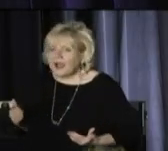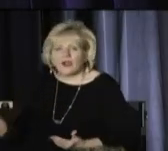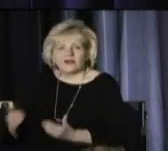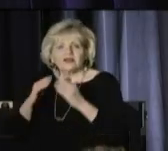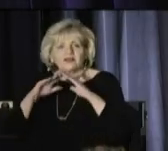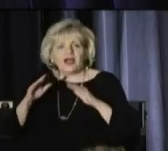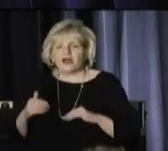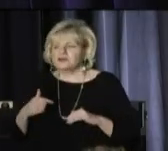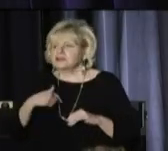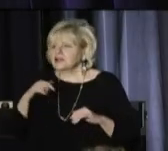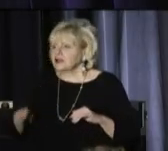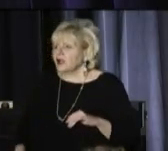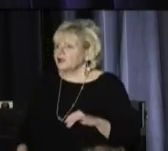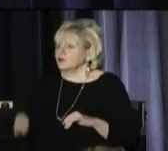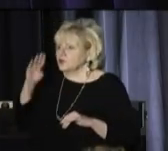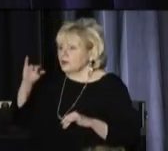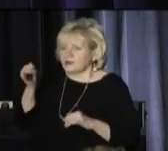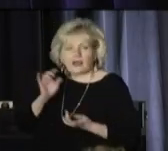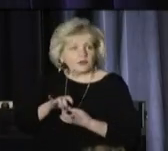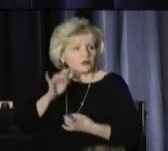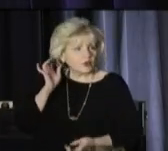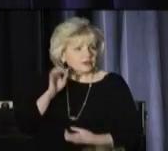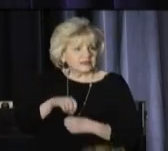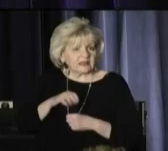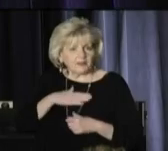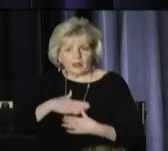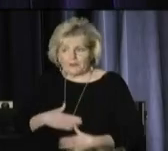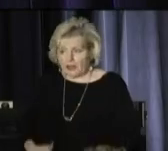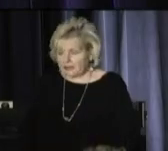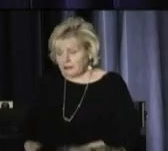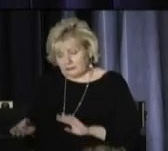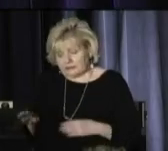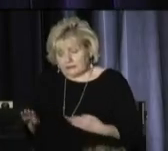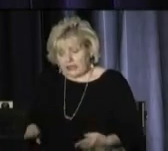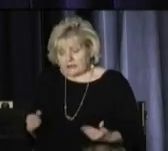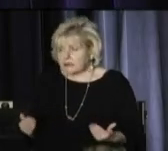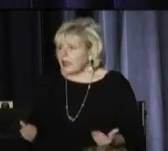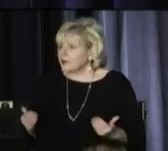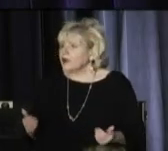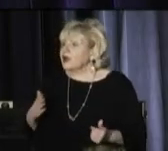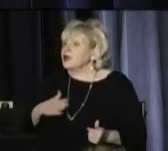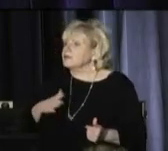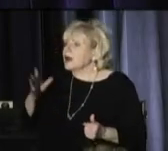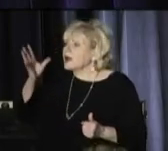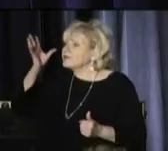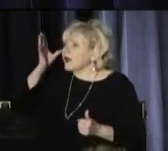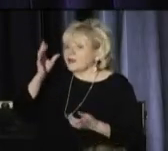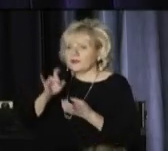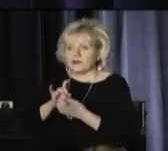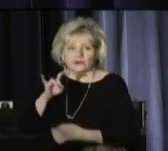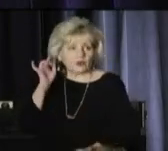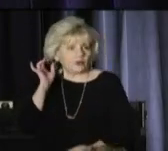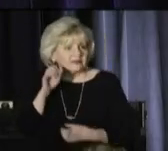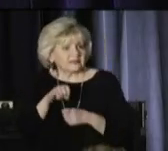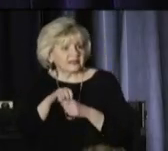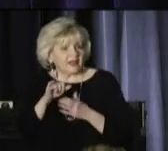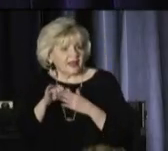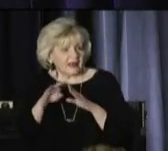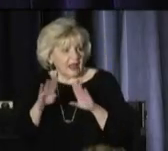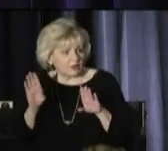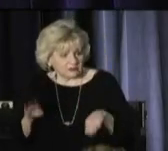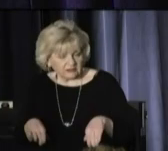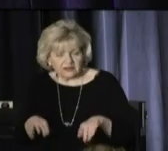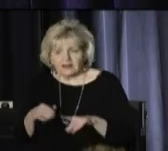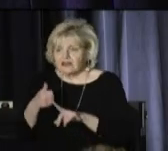in like a ghost inside my body. Dead now, my father is a ghost inside the house. He